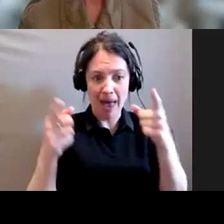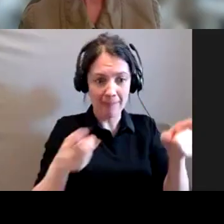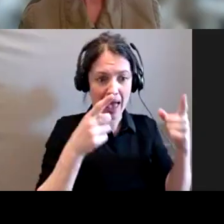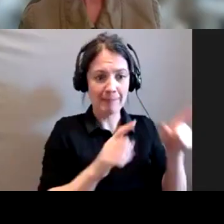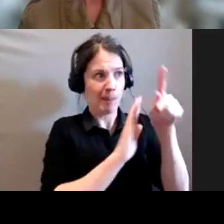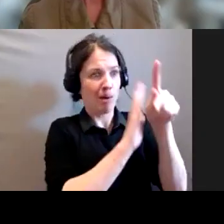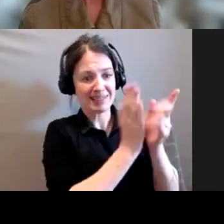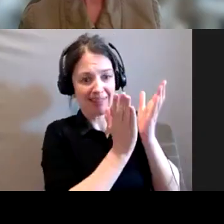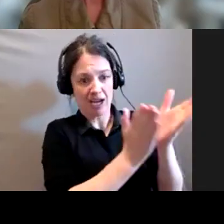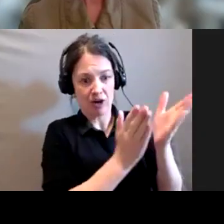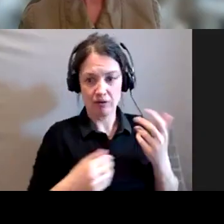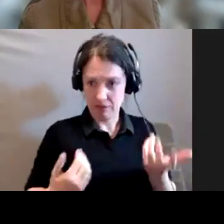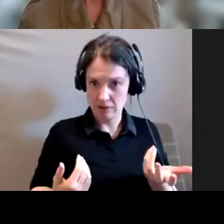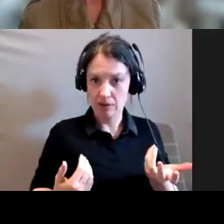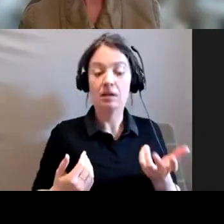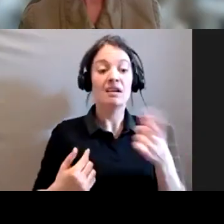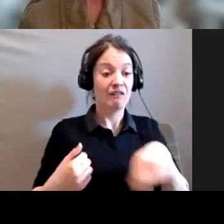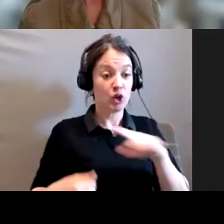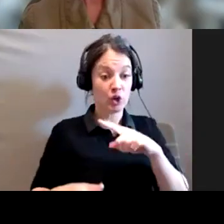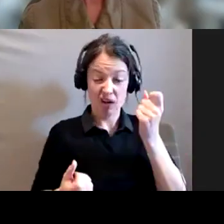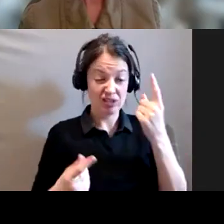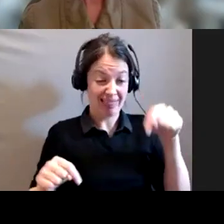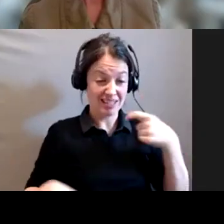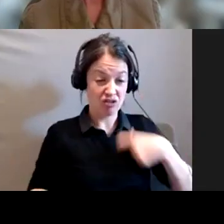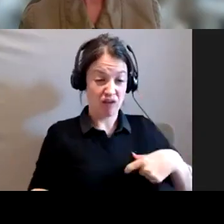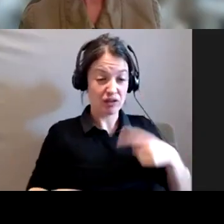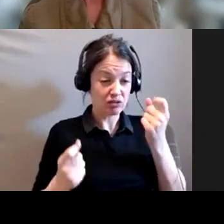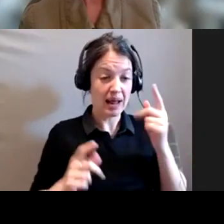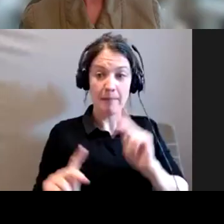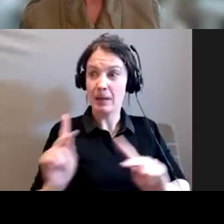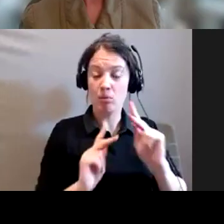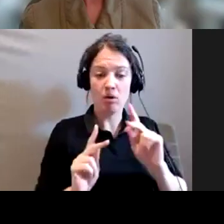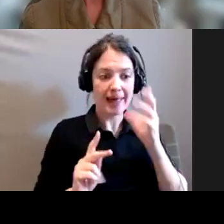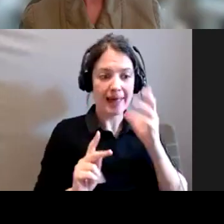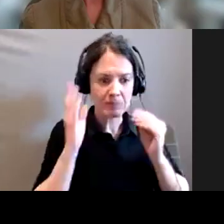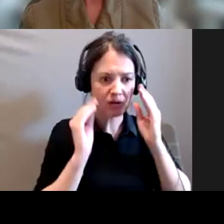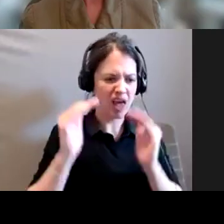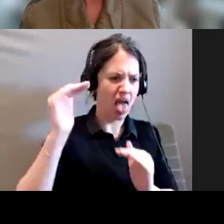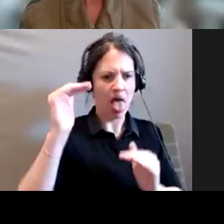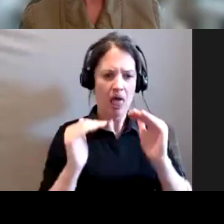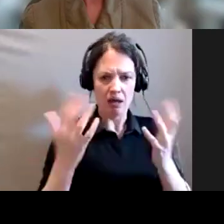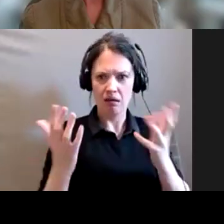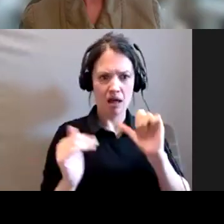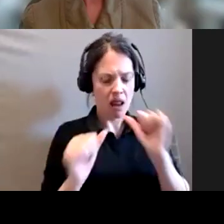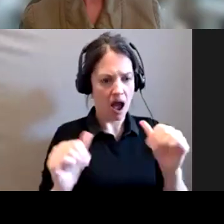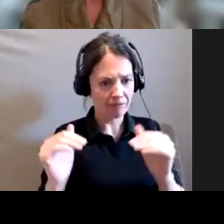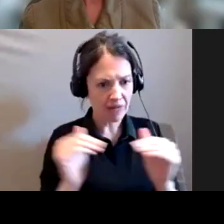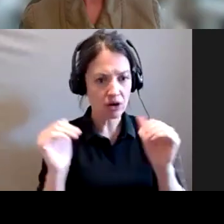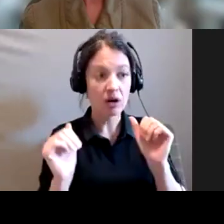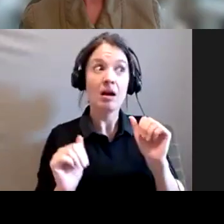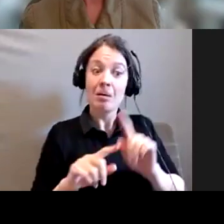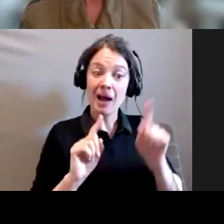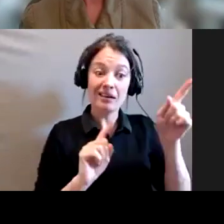take away from this conference, for the people in justice, people who are looking at this from a legislative perspective need to